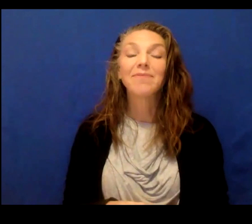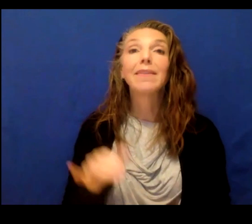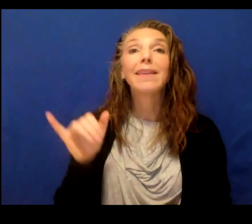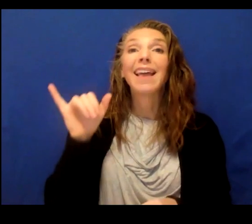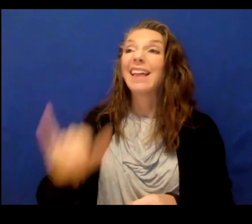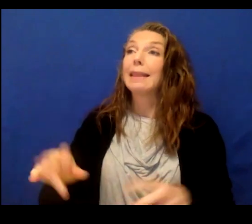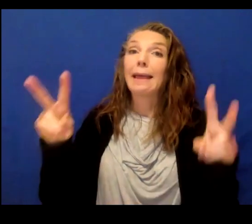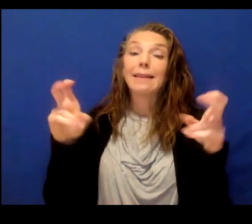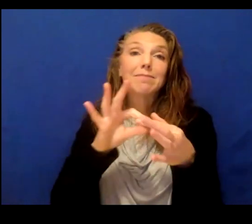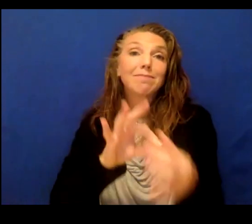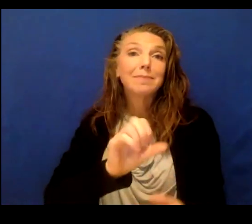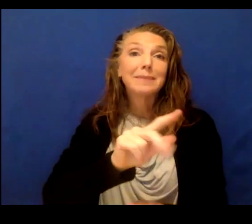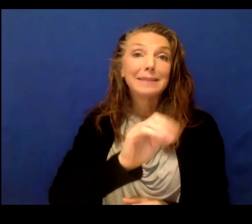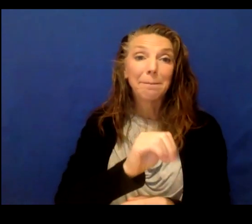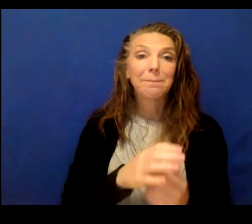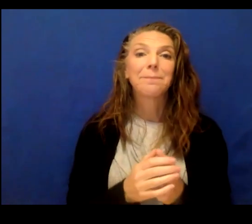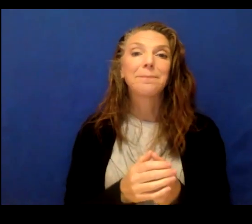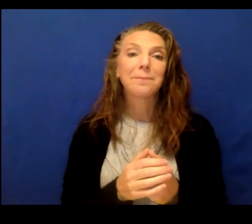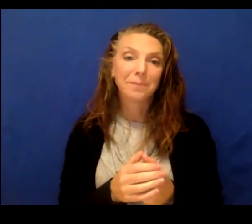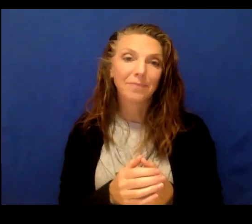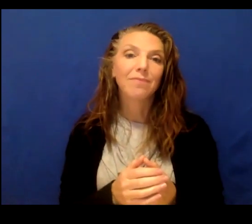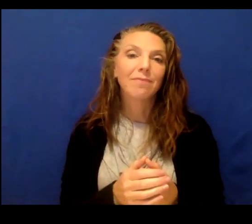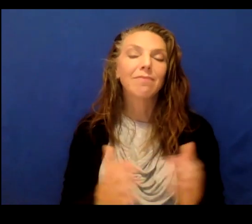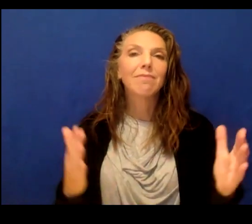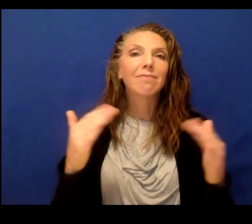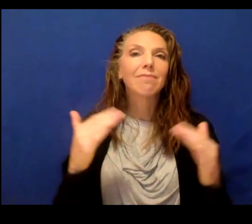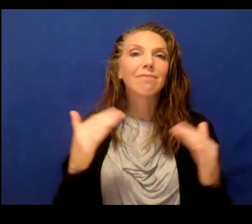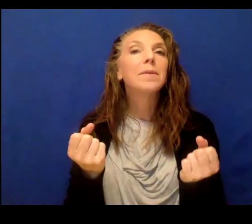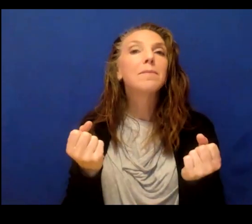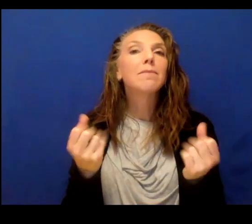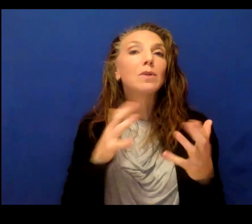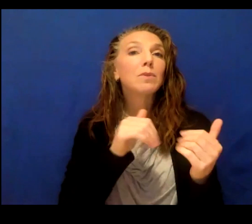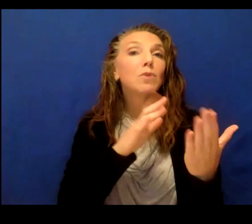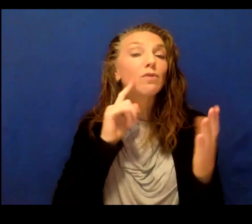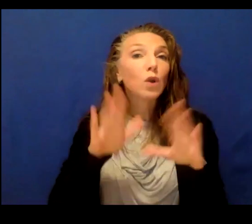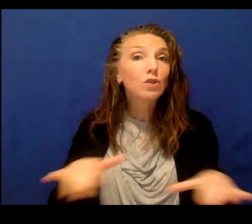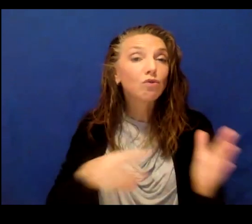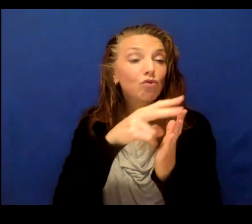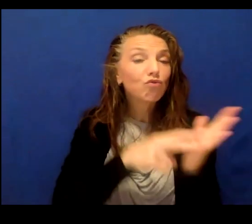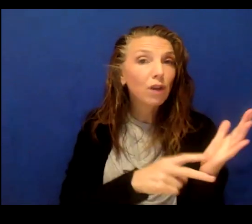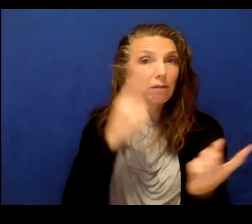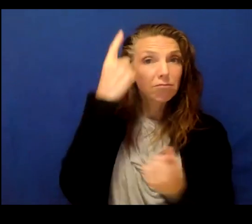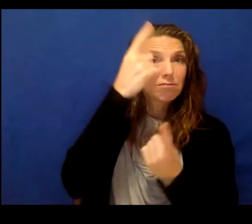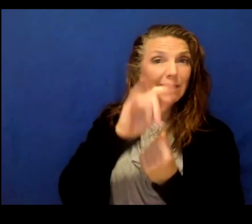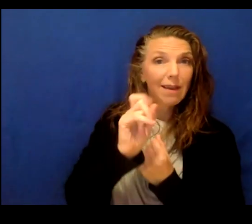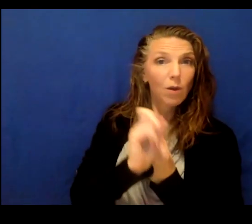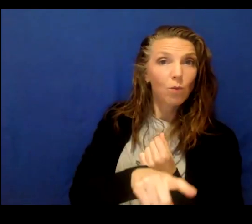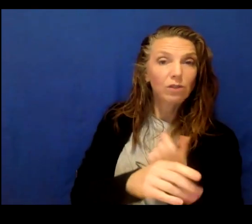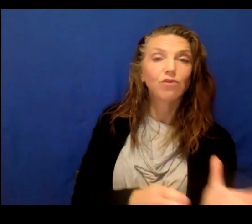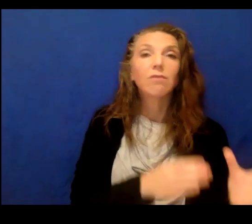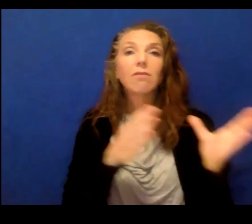to STEM. And then, multiple ways for children to read or think about the question, and then multiple ways for children to